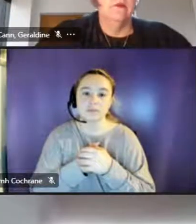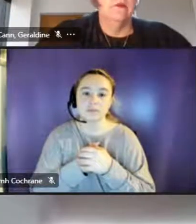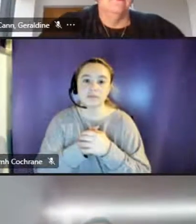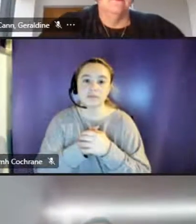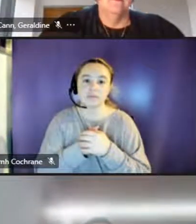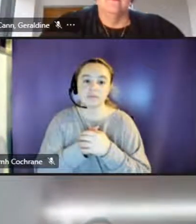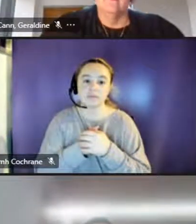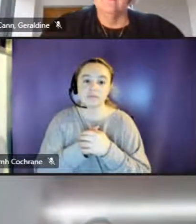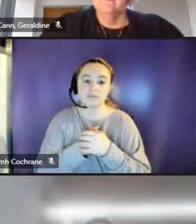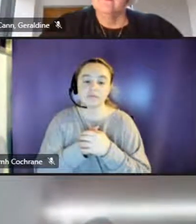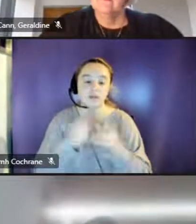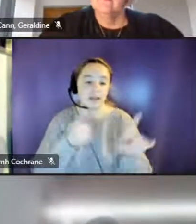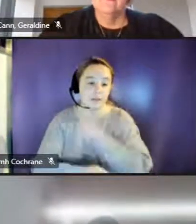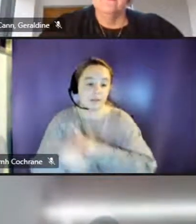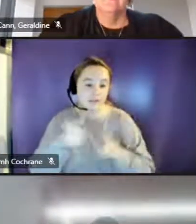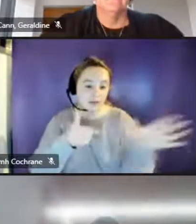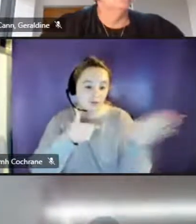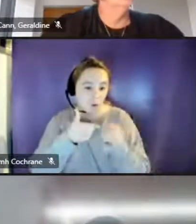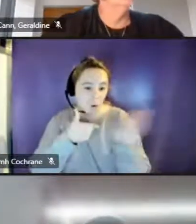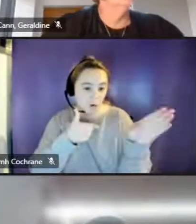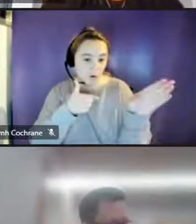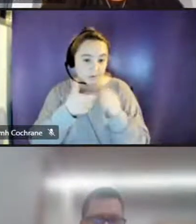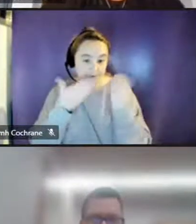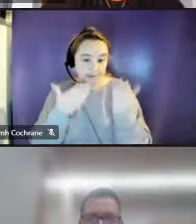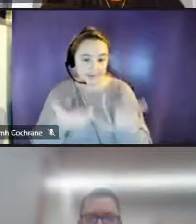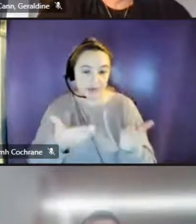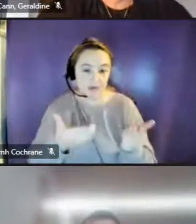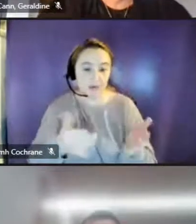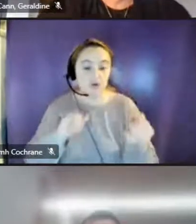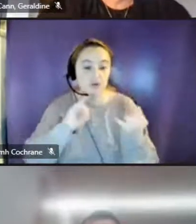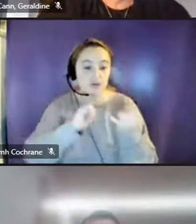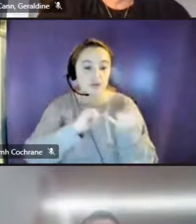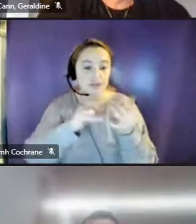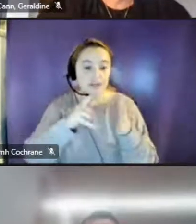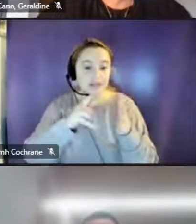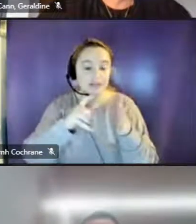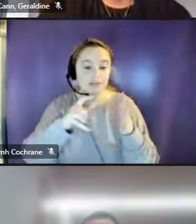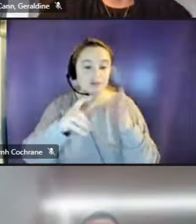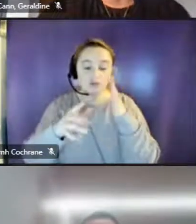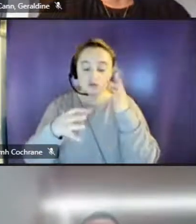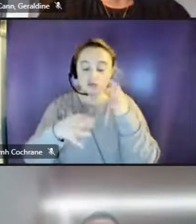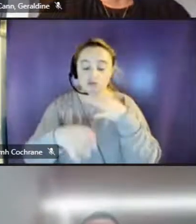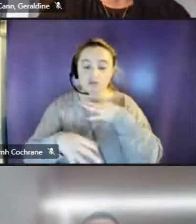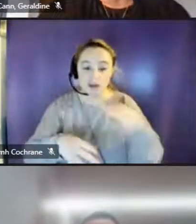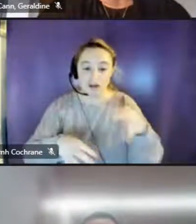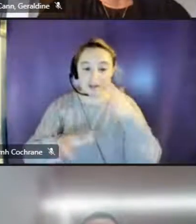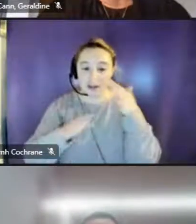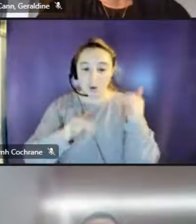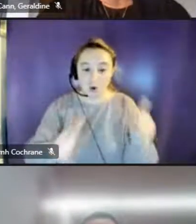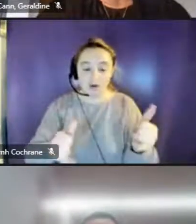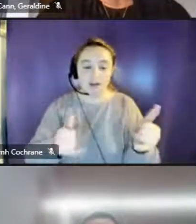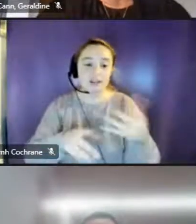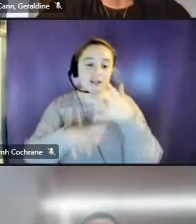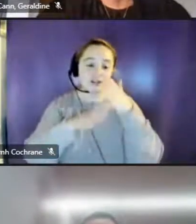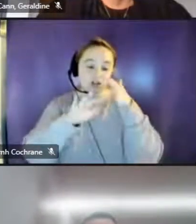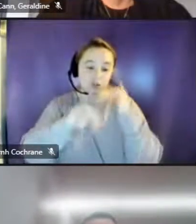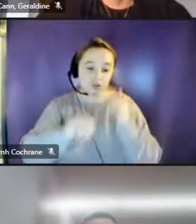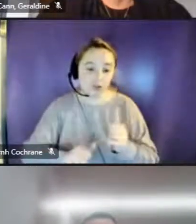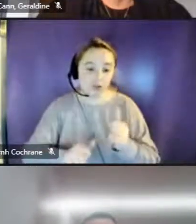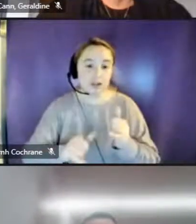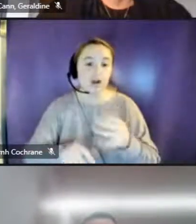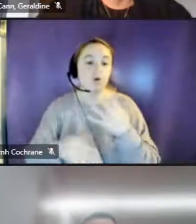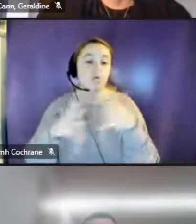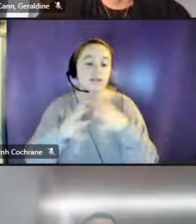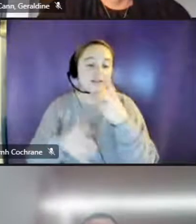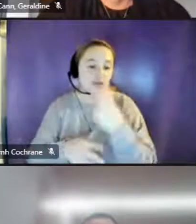Okay, that's the meeting now recording. So I will now take the sederant of the Risk and Audit Scrutiny Committee on Wednesday the 26th of